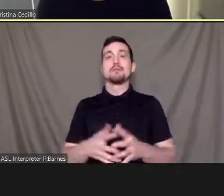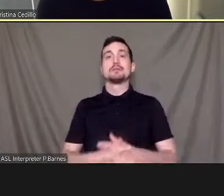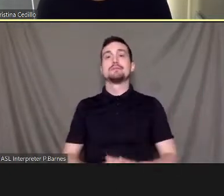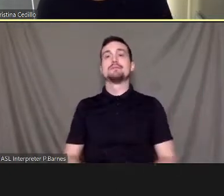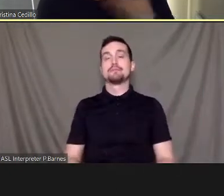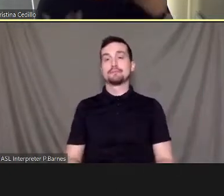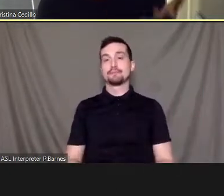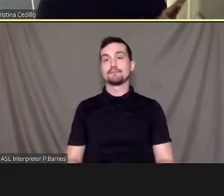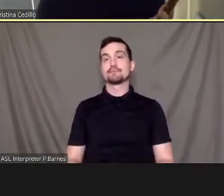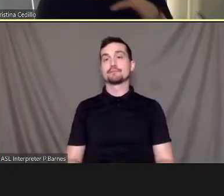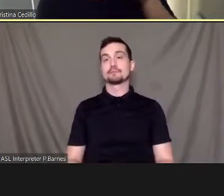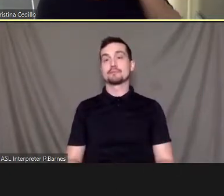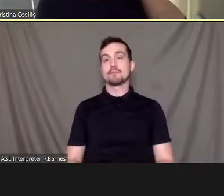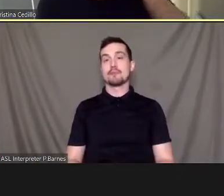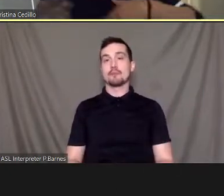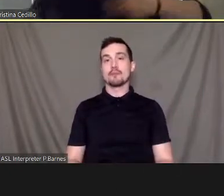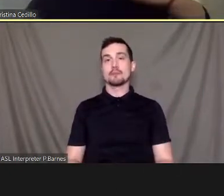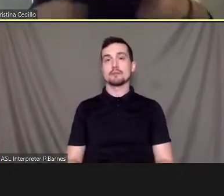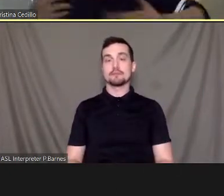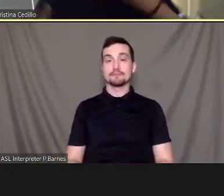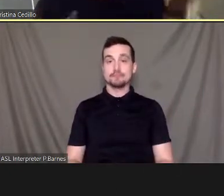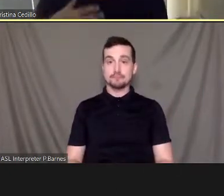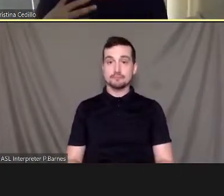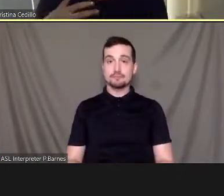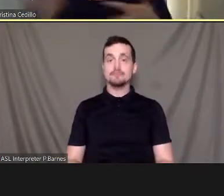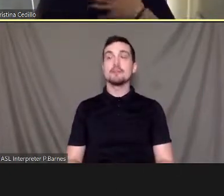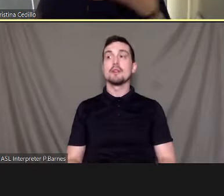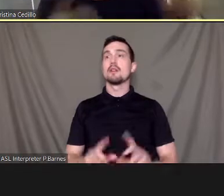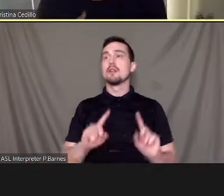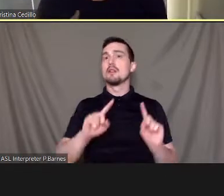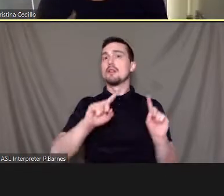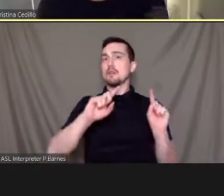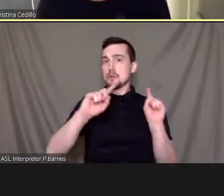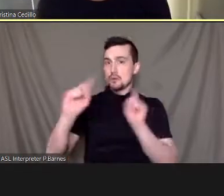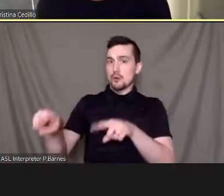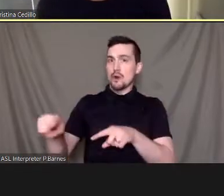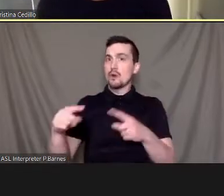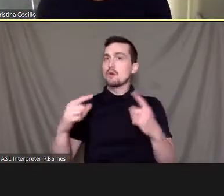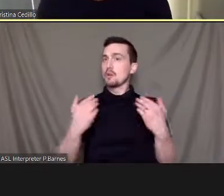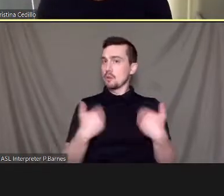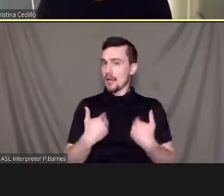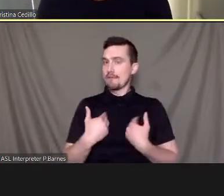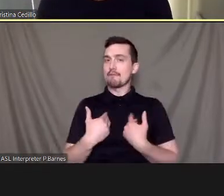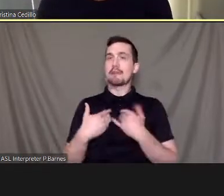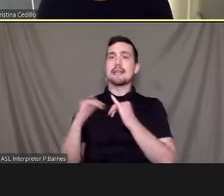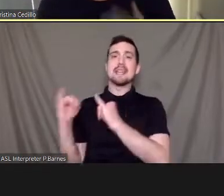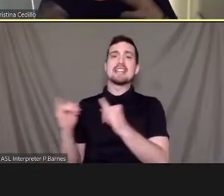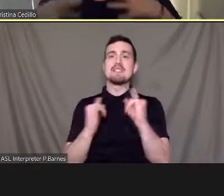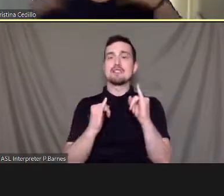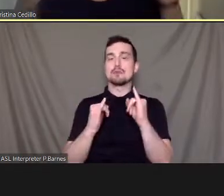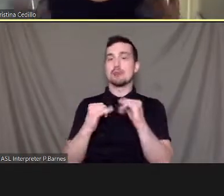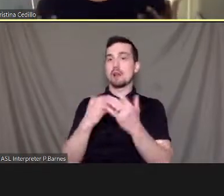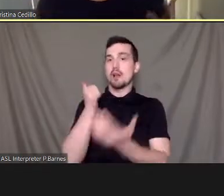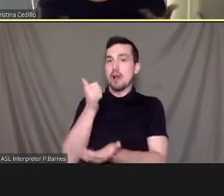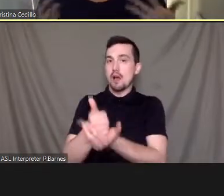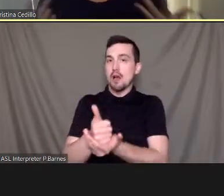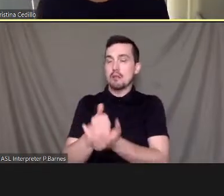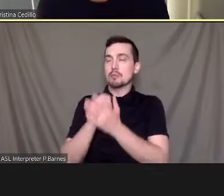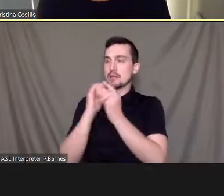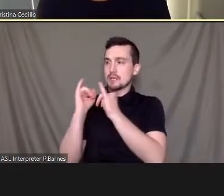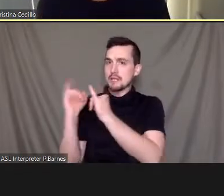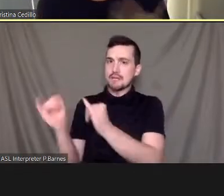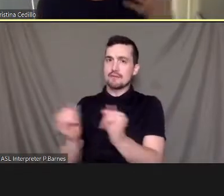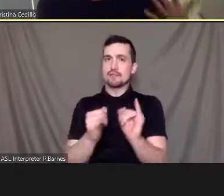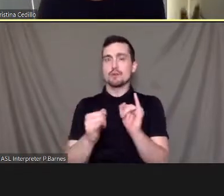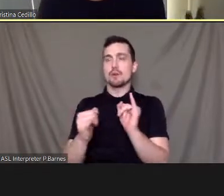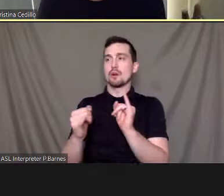And then going there, and you're going to get individual help or in a group, but you have to know what works